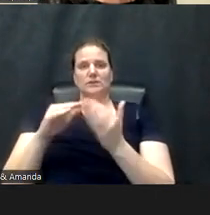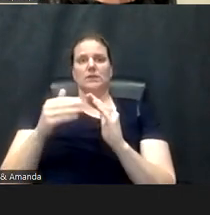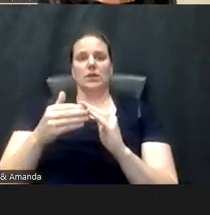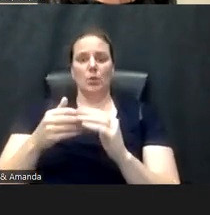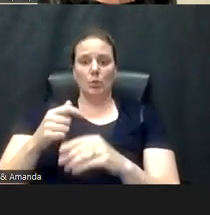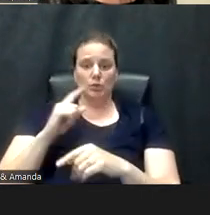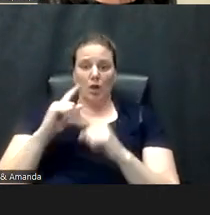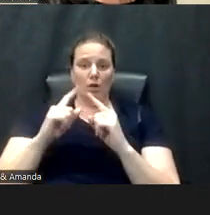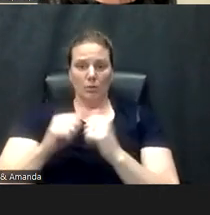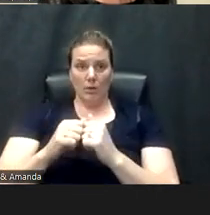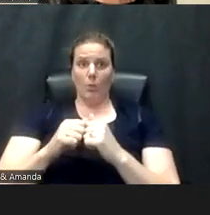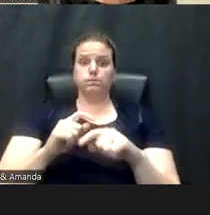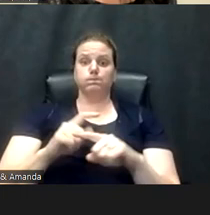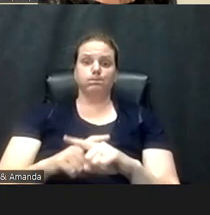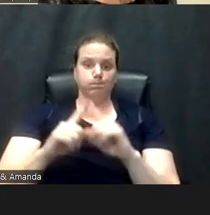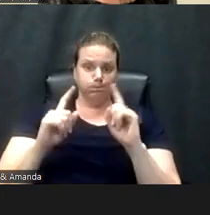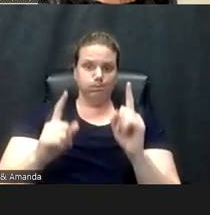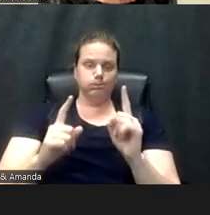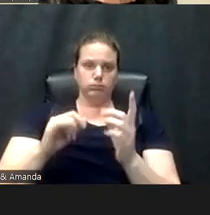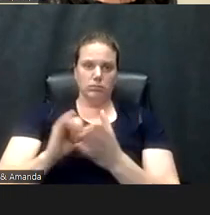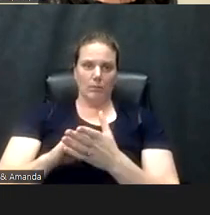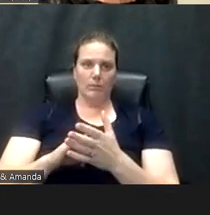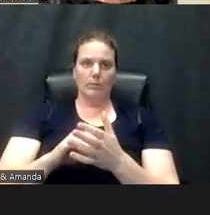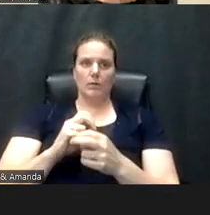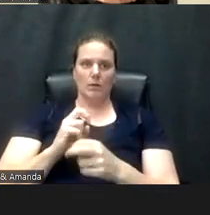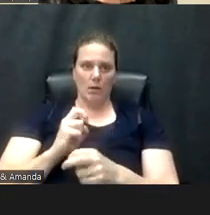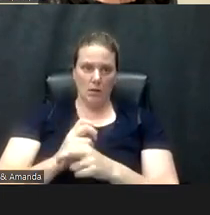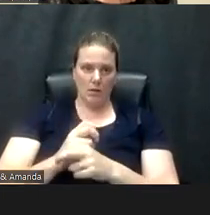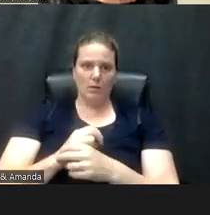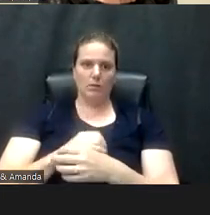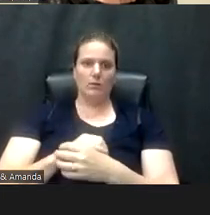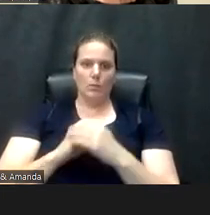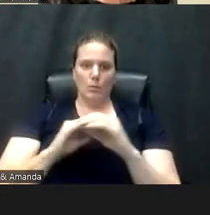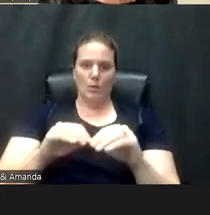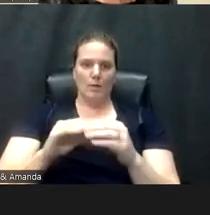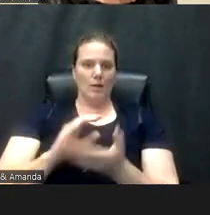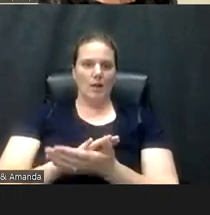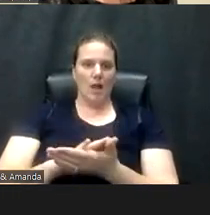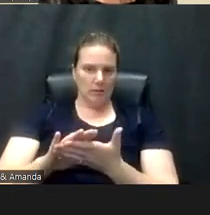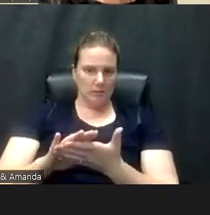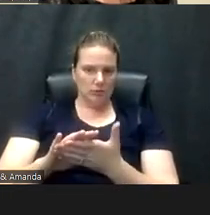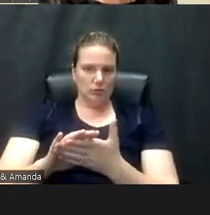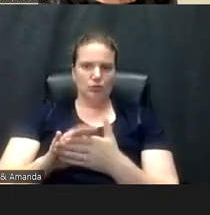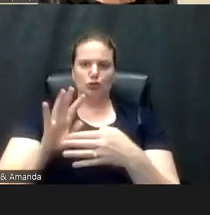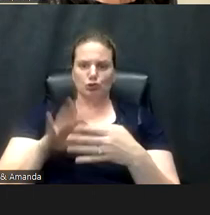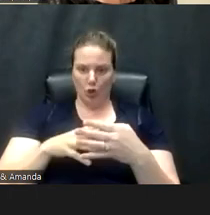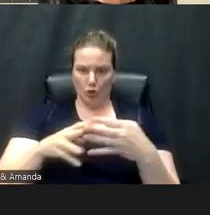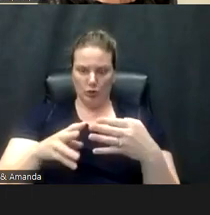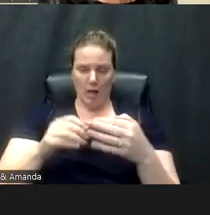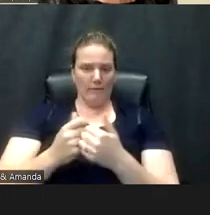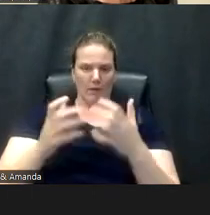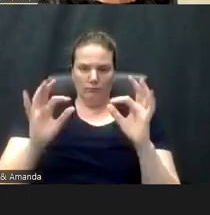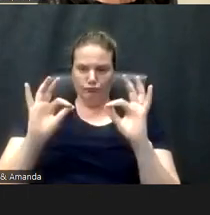talking to are so different that it's going to be really hard to put them into a nice little chart where everything